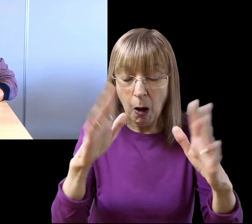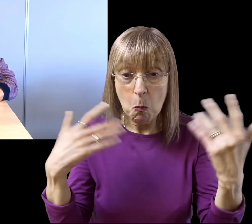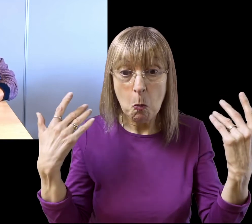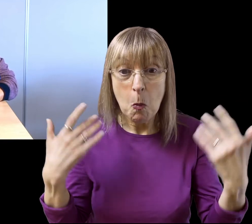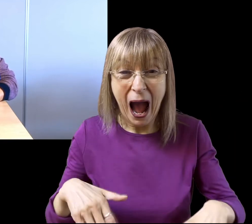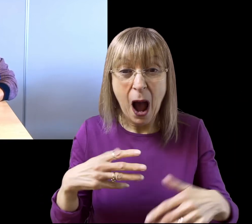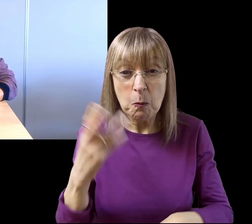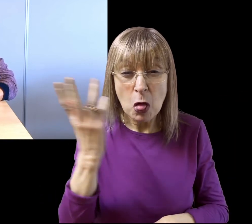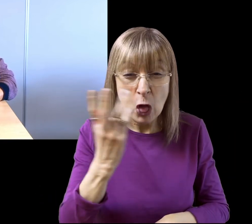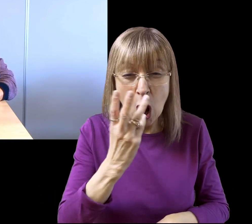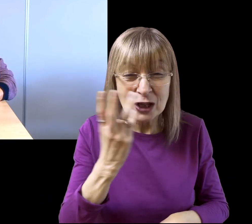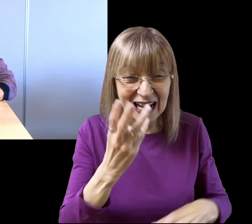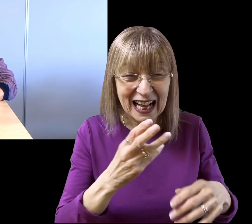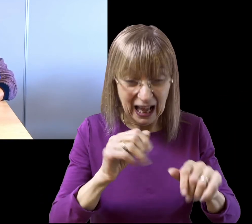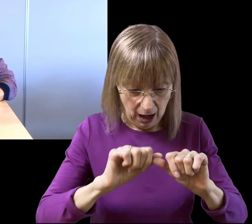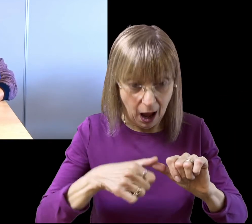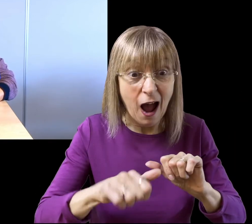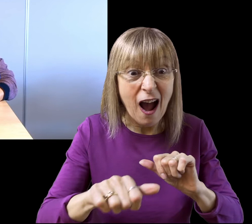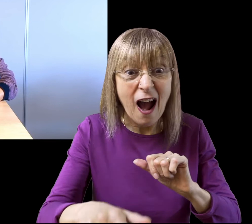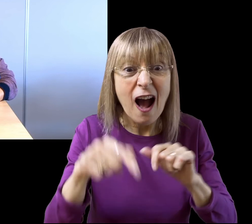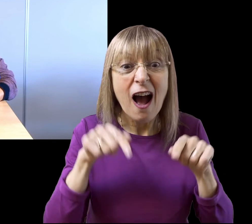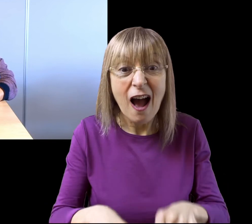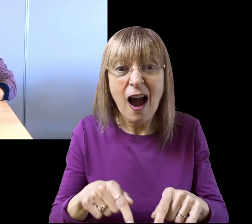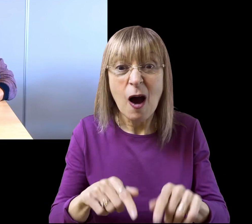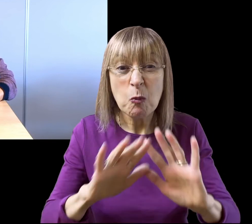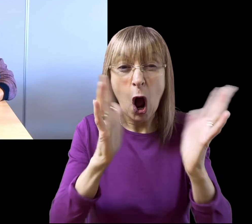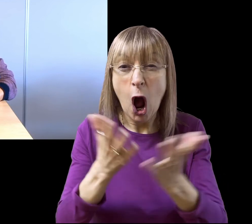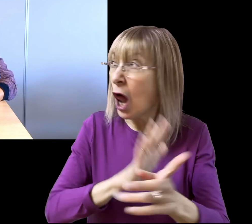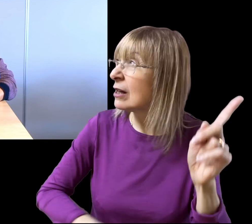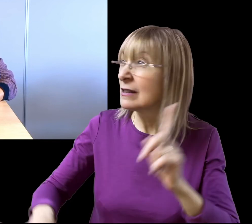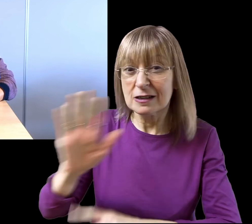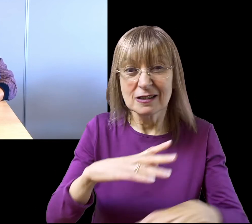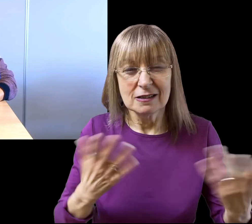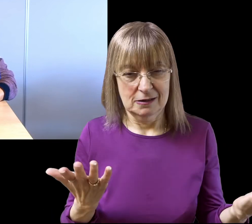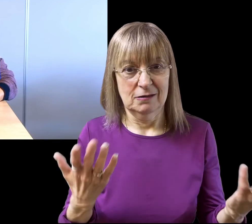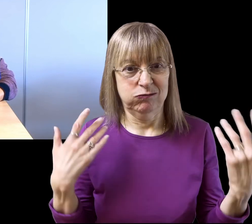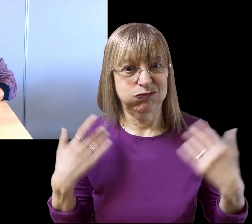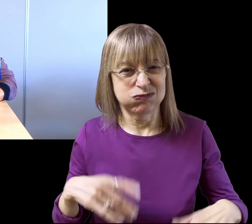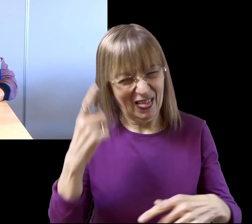few. Imagine that in 13 moves, the whole world locked in a single